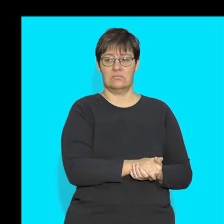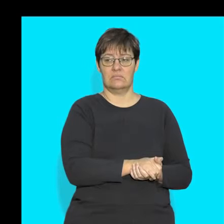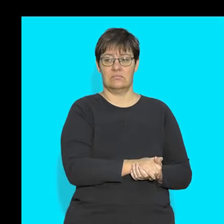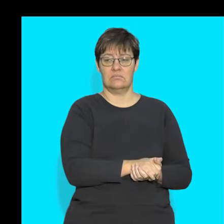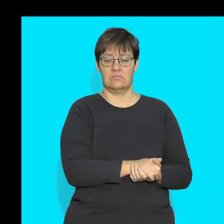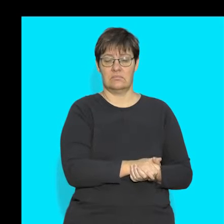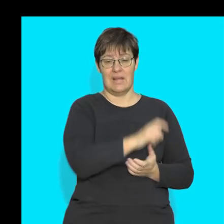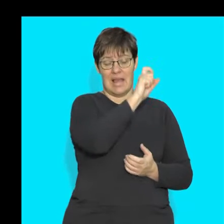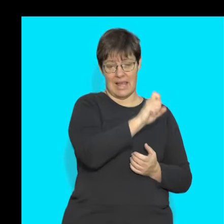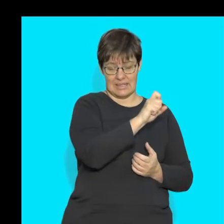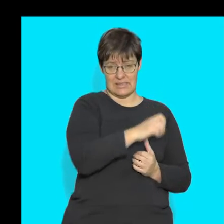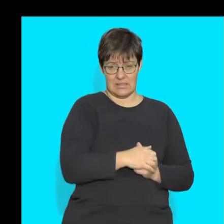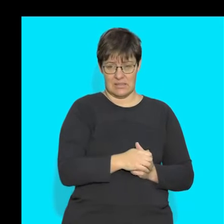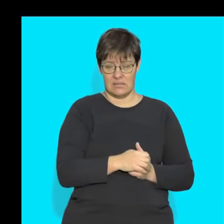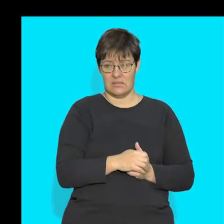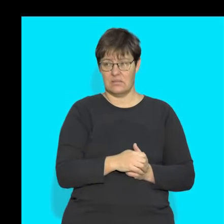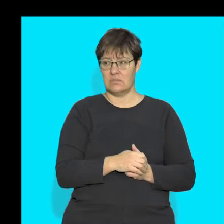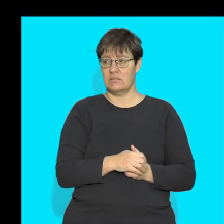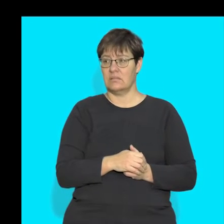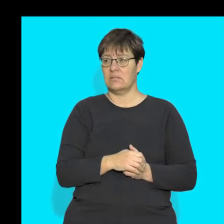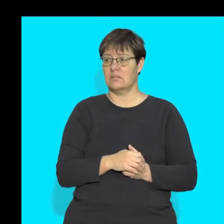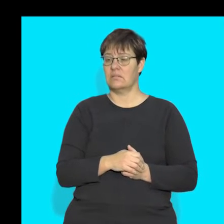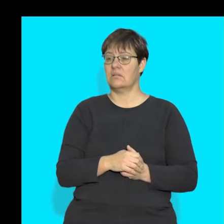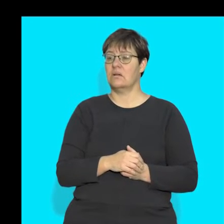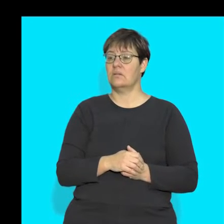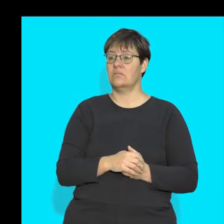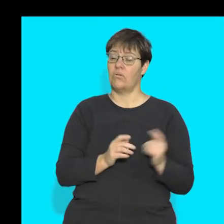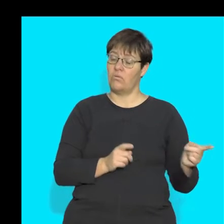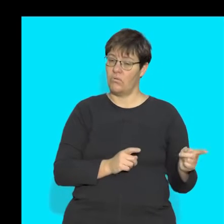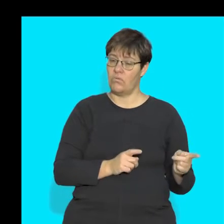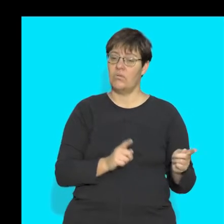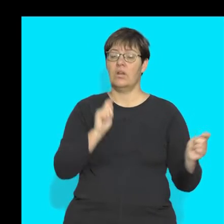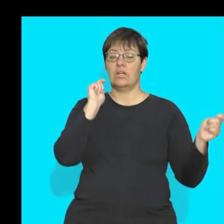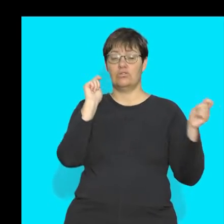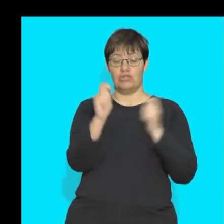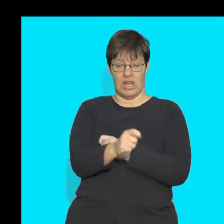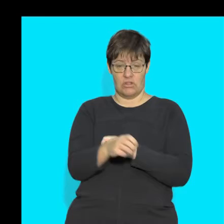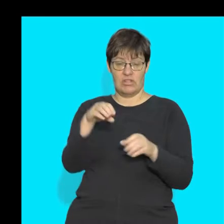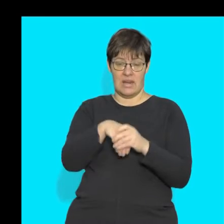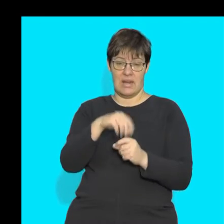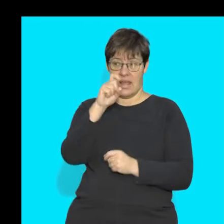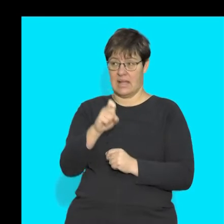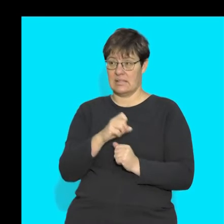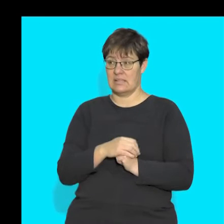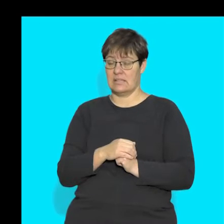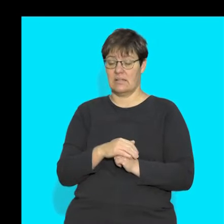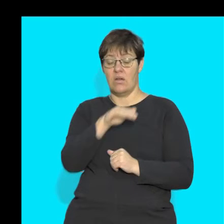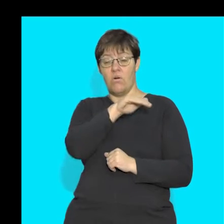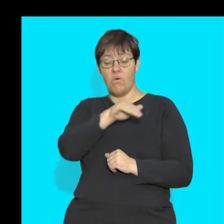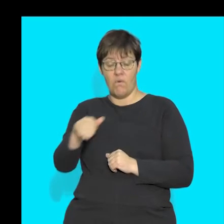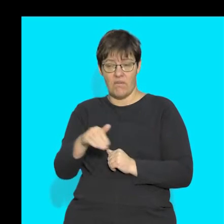we're using x, okay? So my gradient is the change in the x over